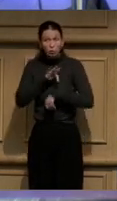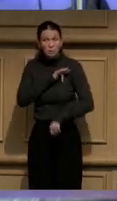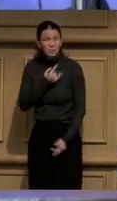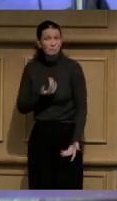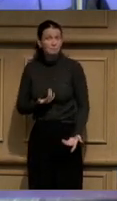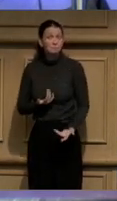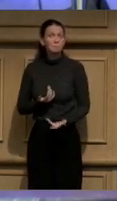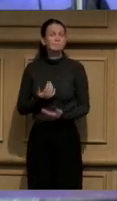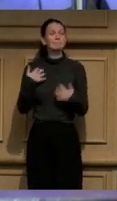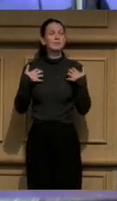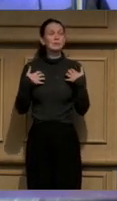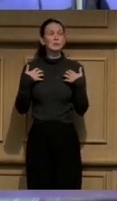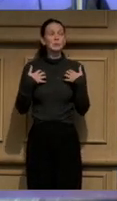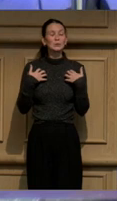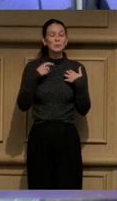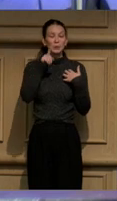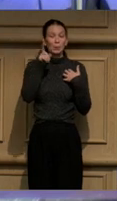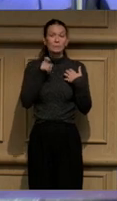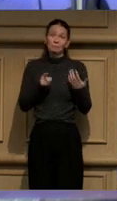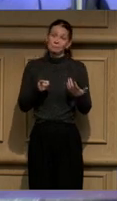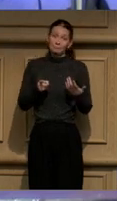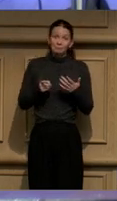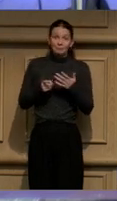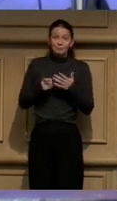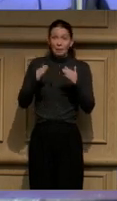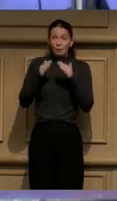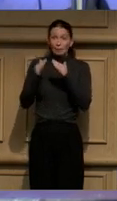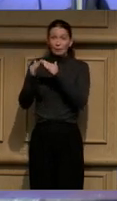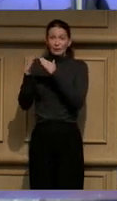It's an interesting one with property prices right now. Well, yeah.